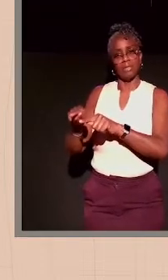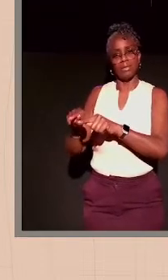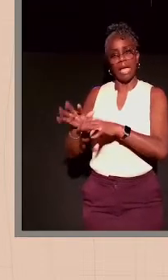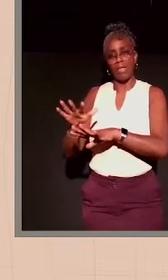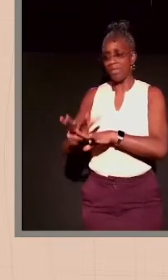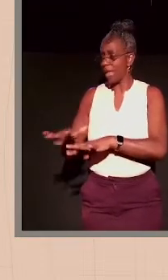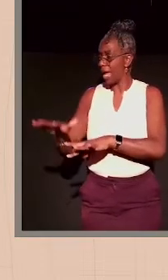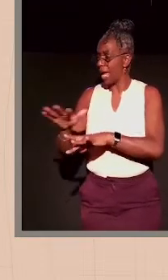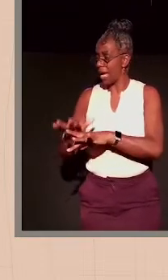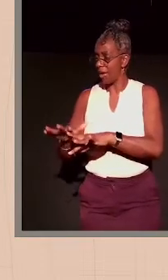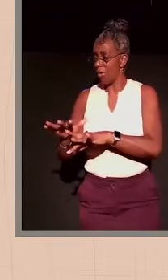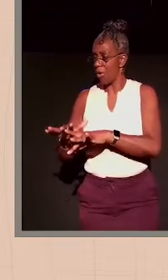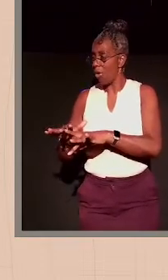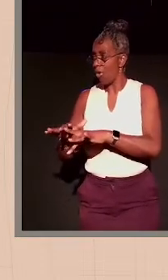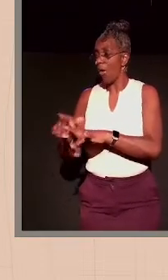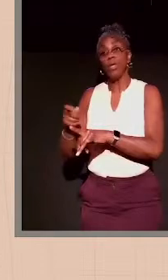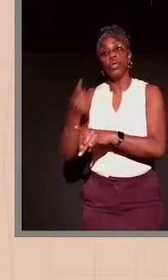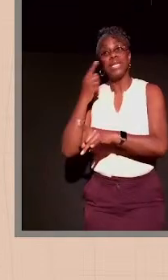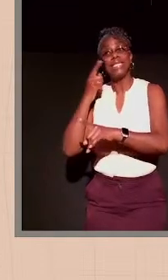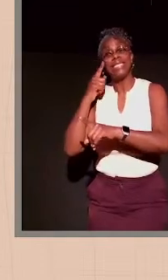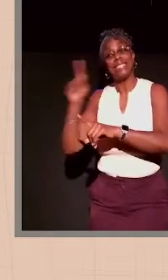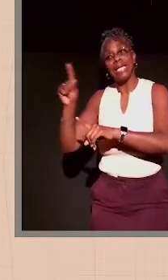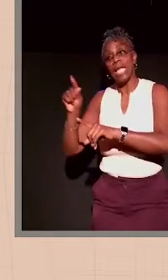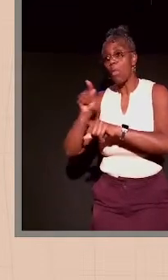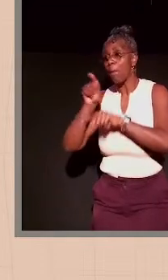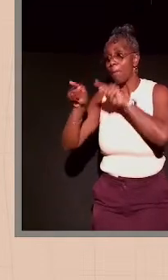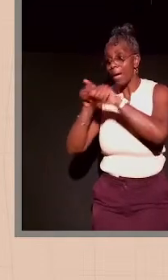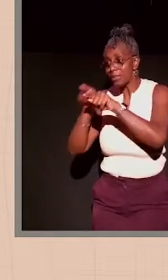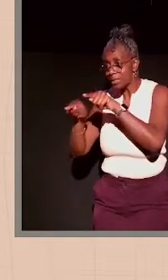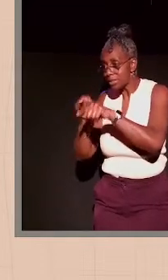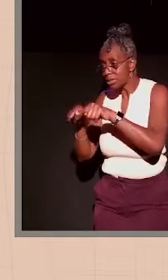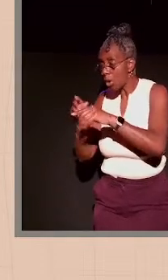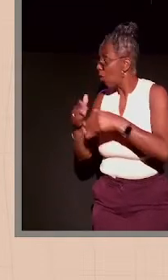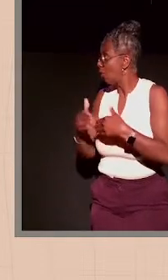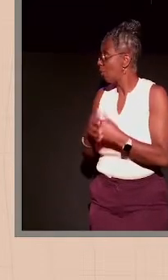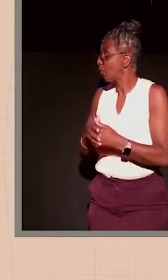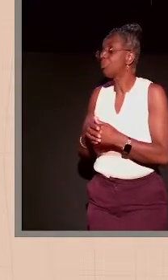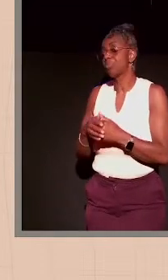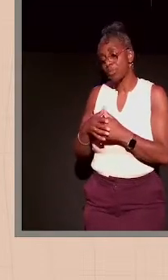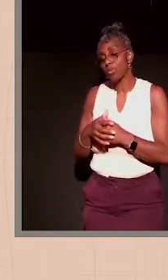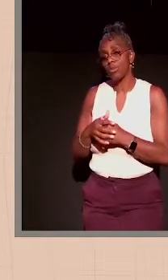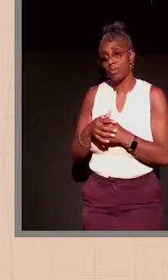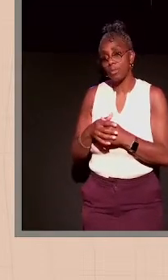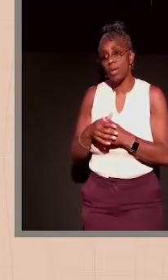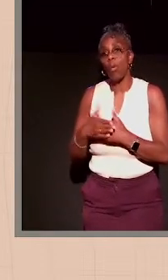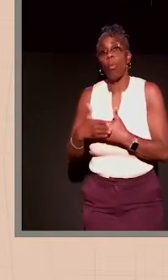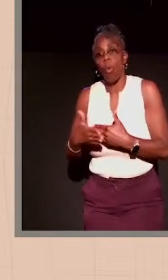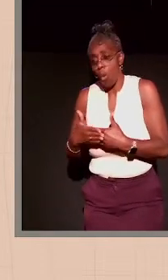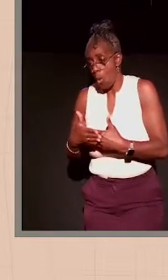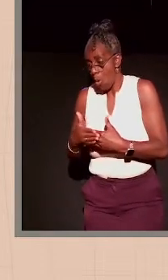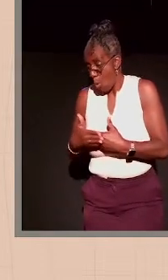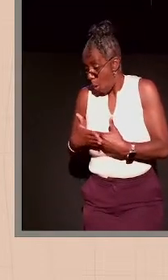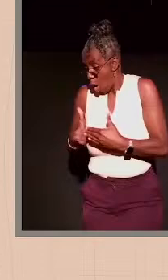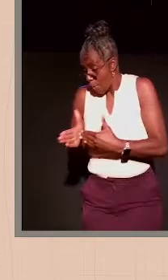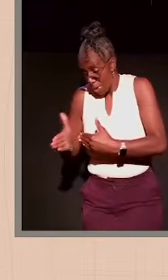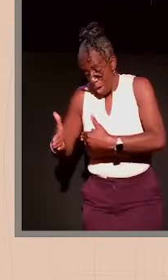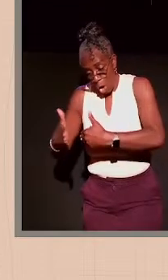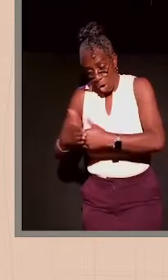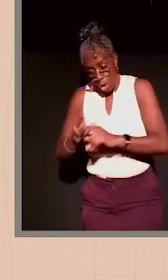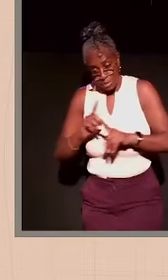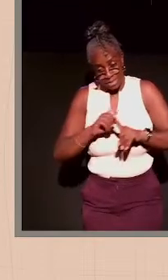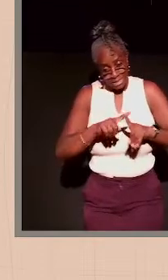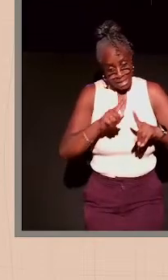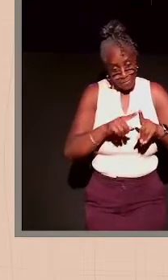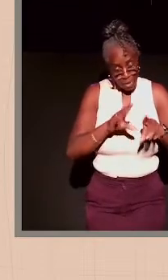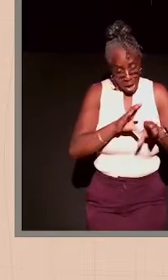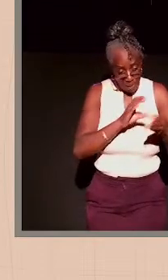all 8 of these buttons, if you can see them, will open or close a different